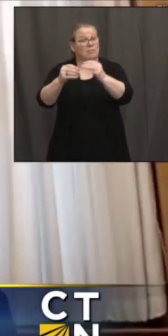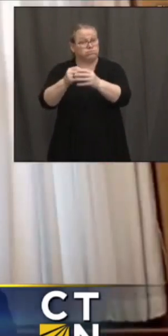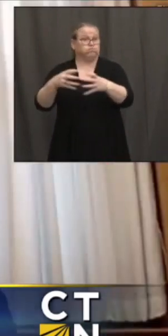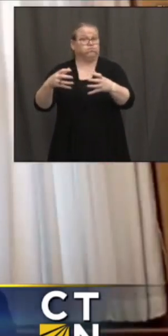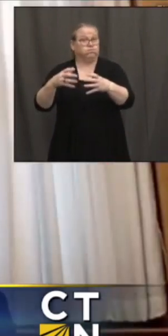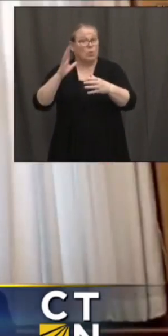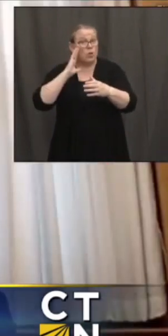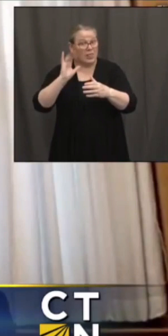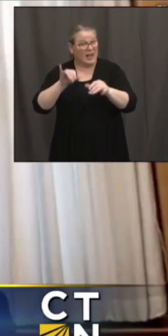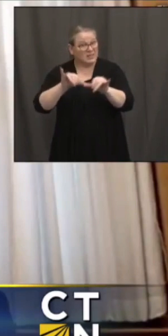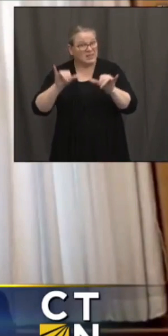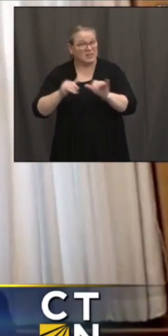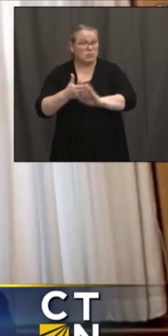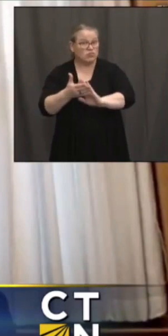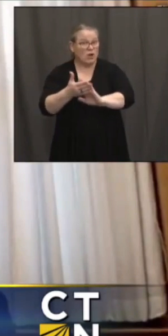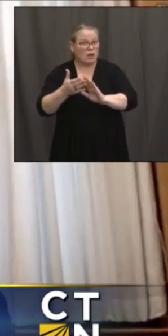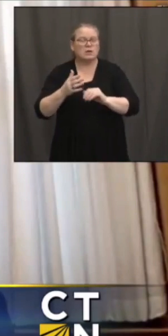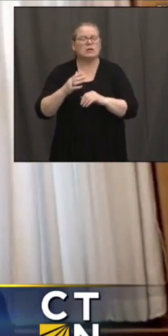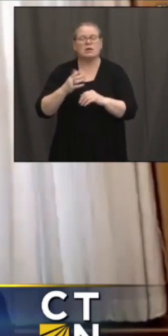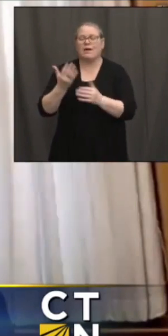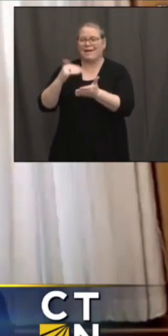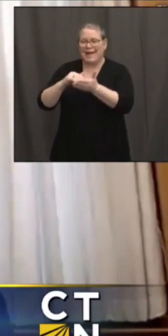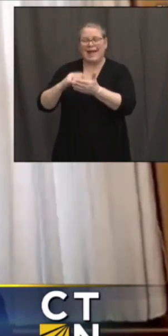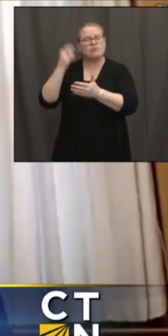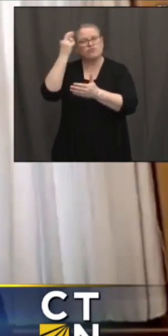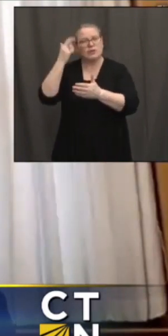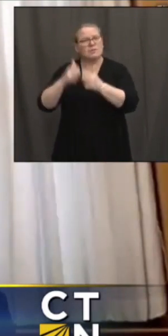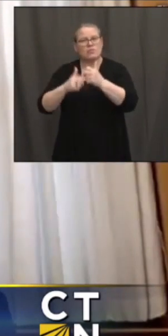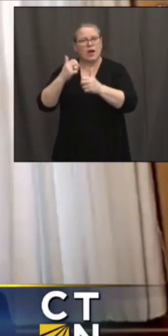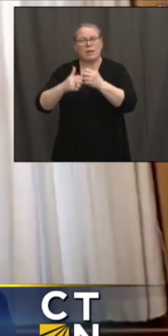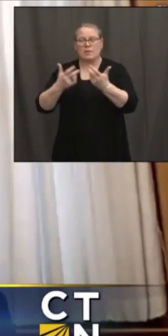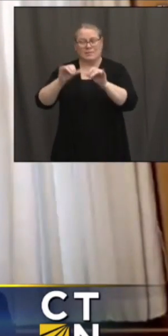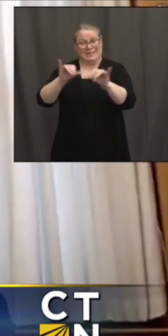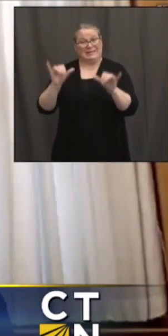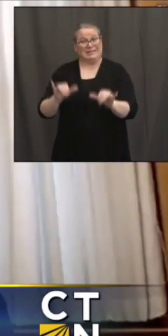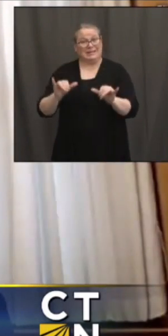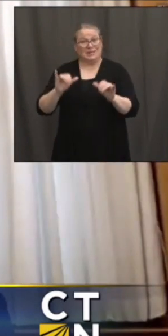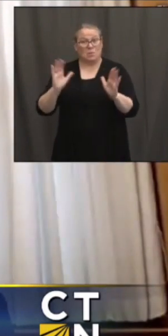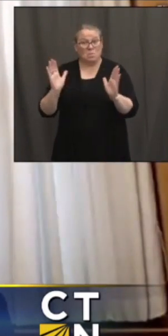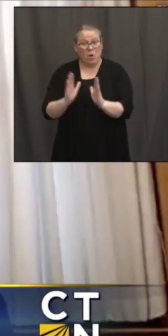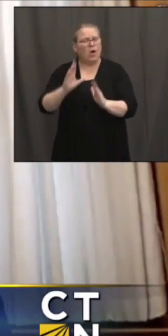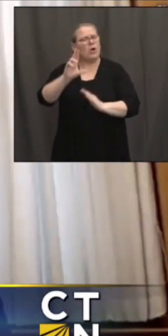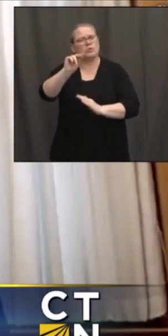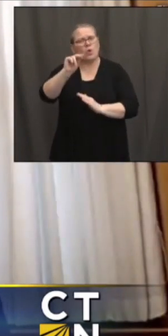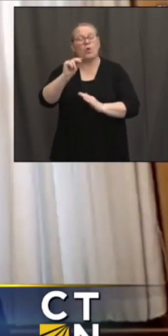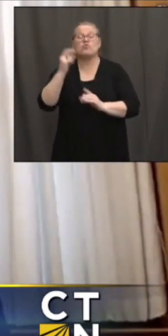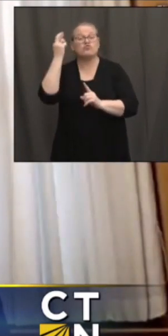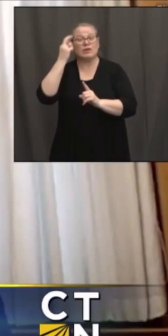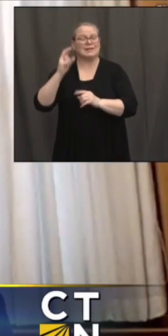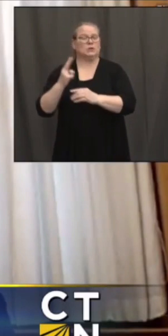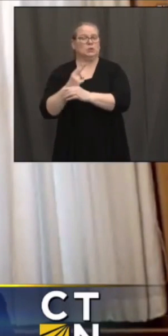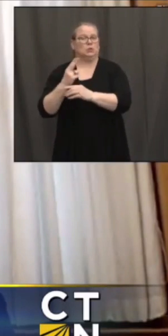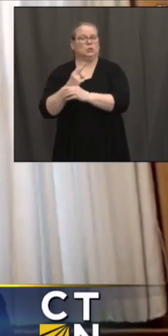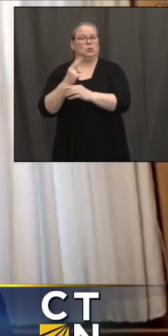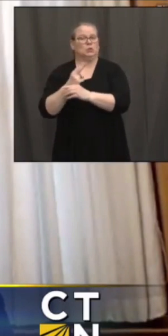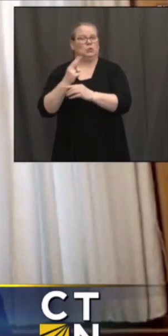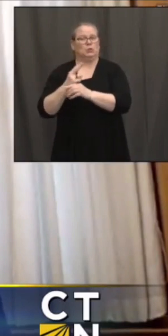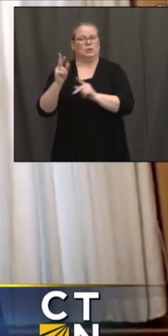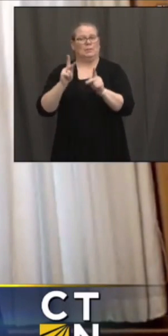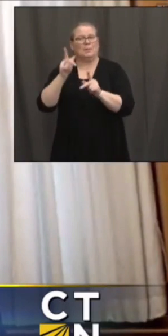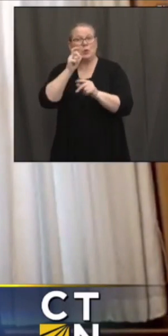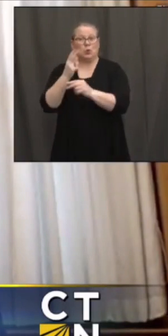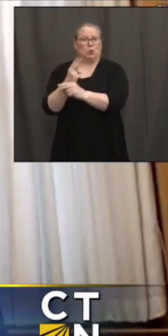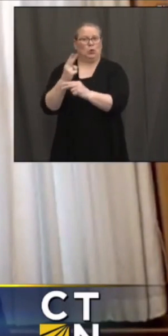scalability issue. It's a usability issue. So frankly, as you start getting to people who are younger, who are more comfortable